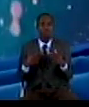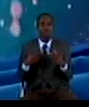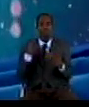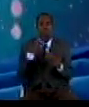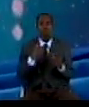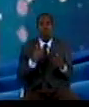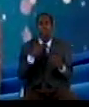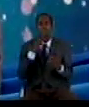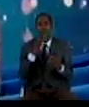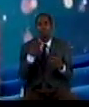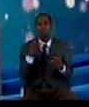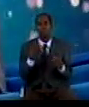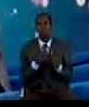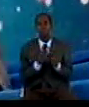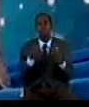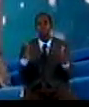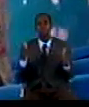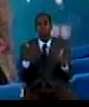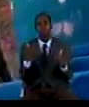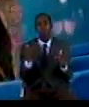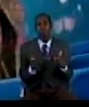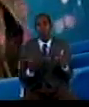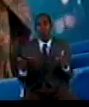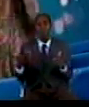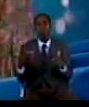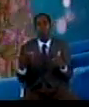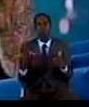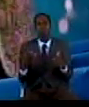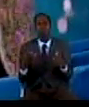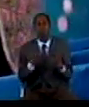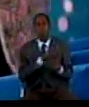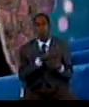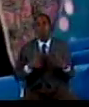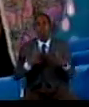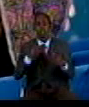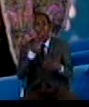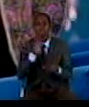Lord has been using to bless us,